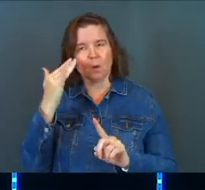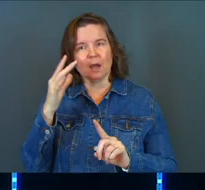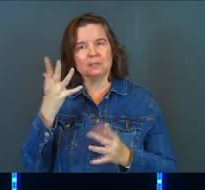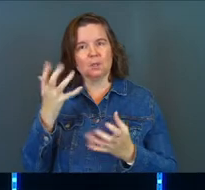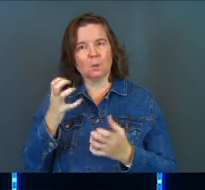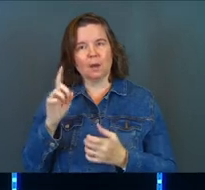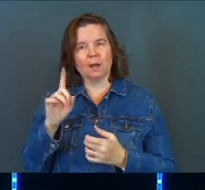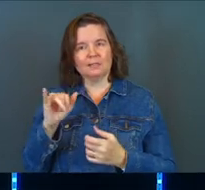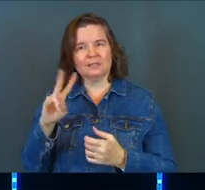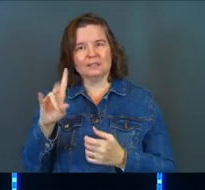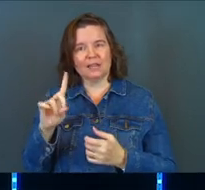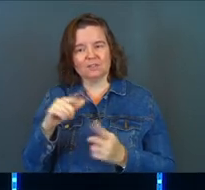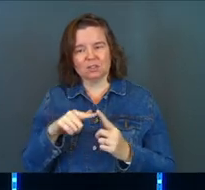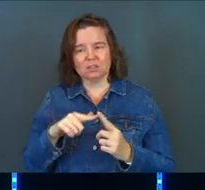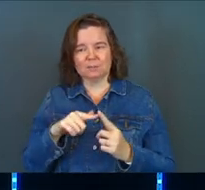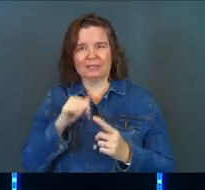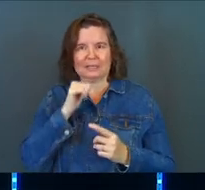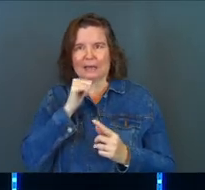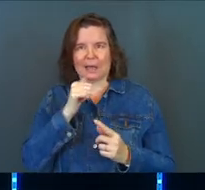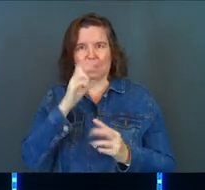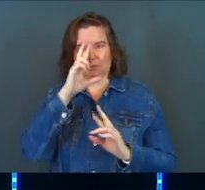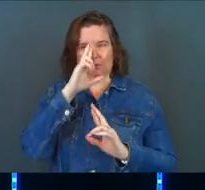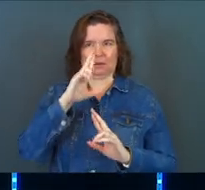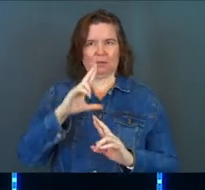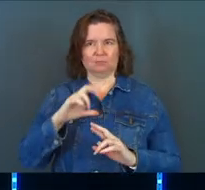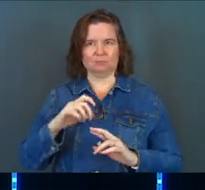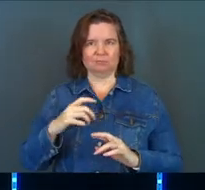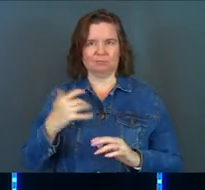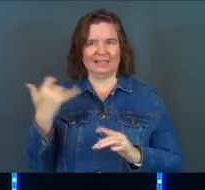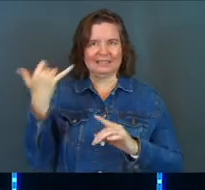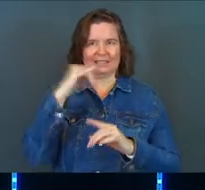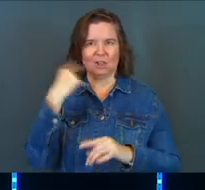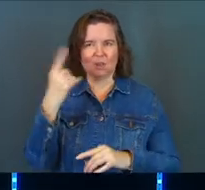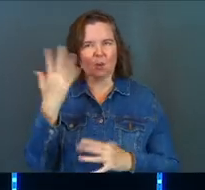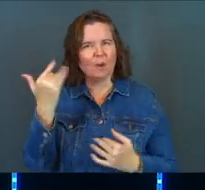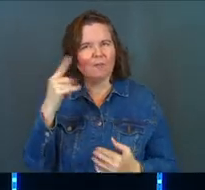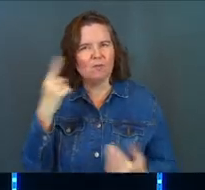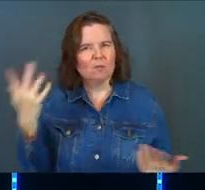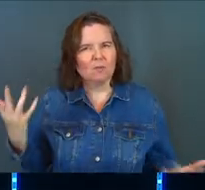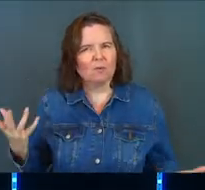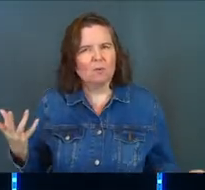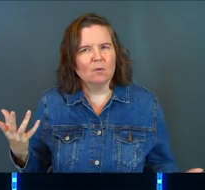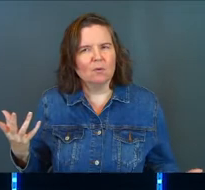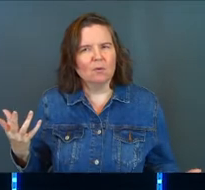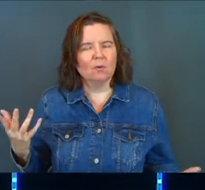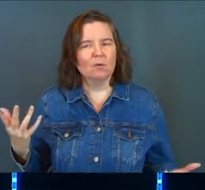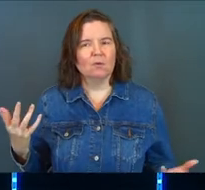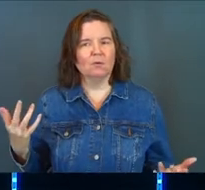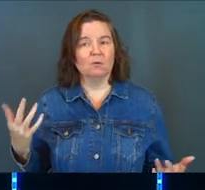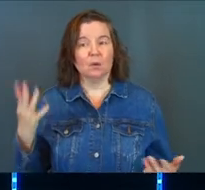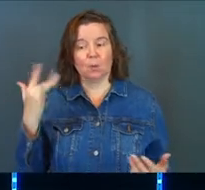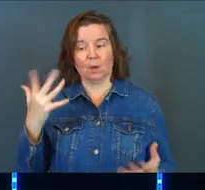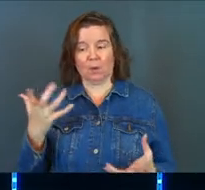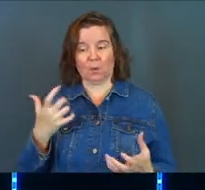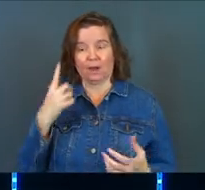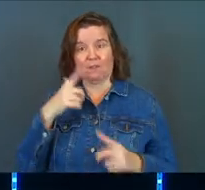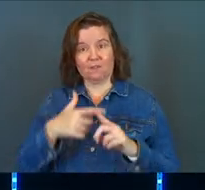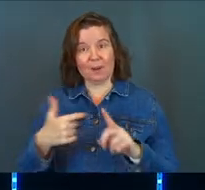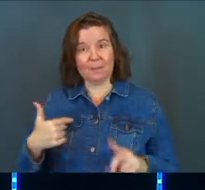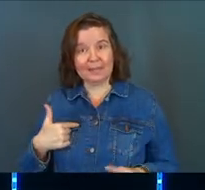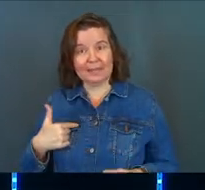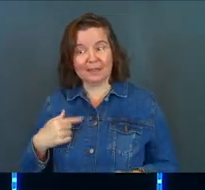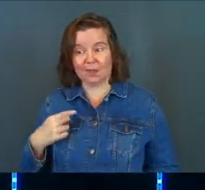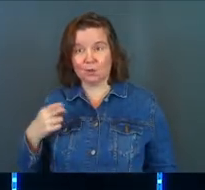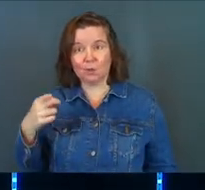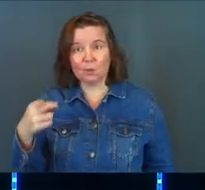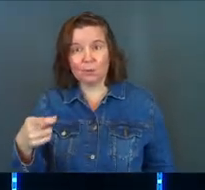David to be undignified? Why does he want that? And why does he want it from me and